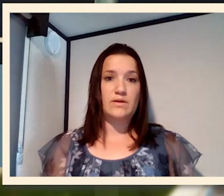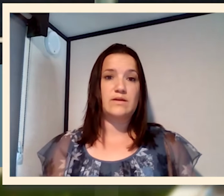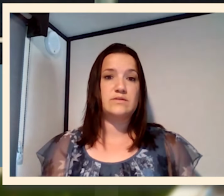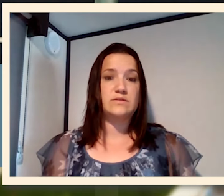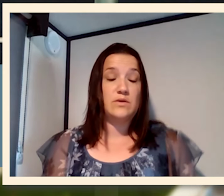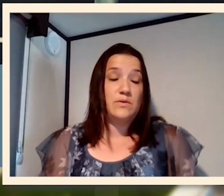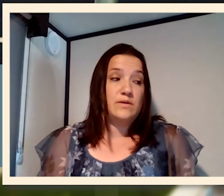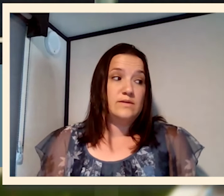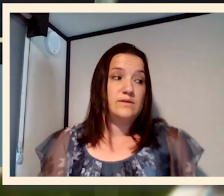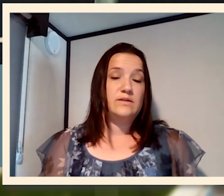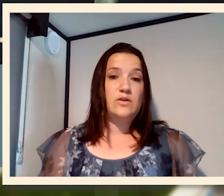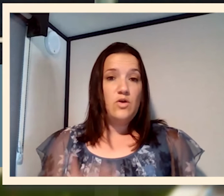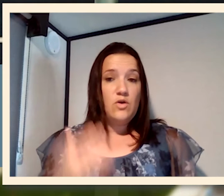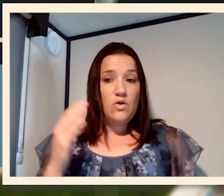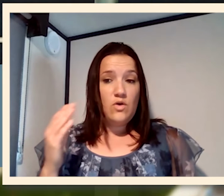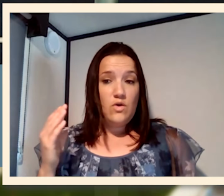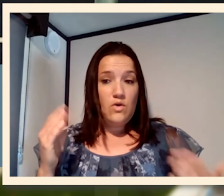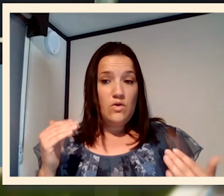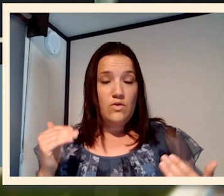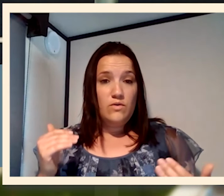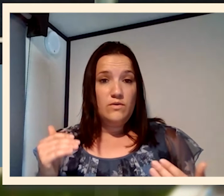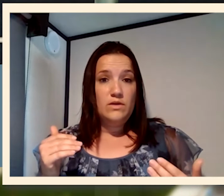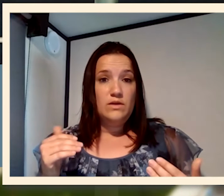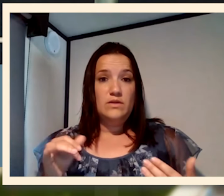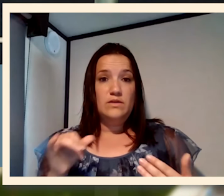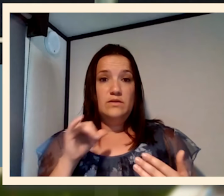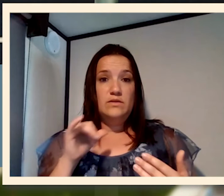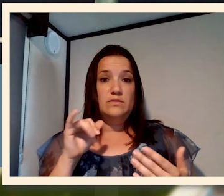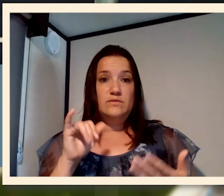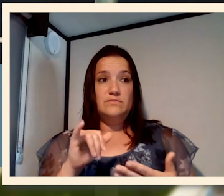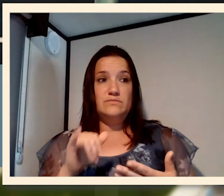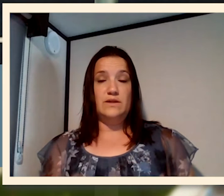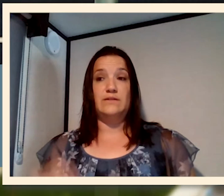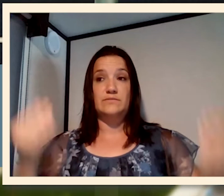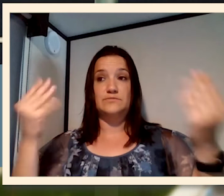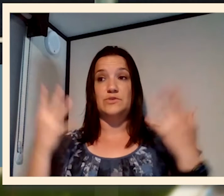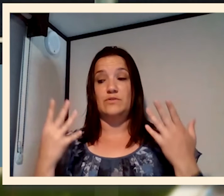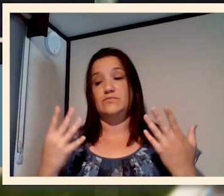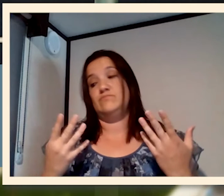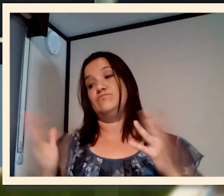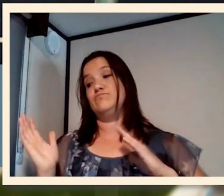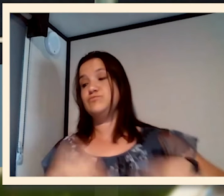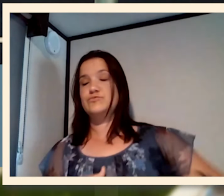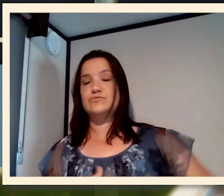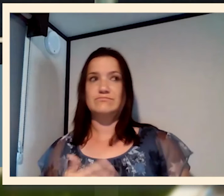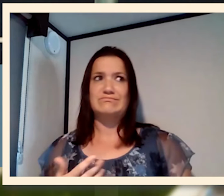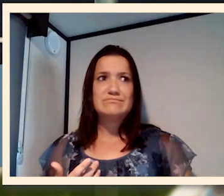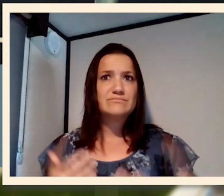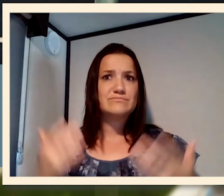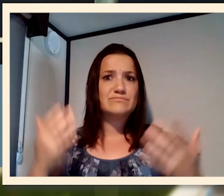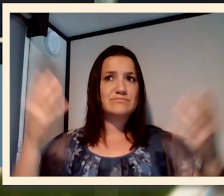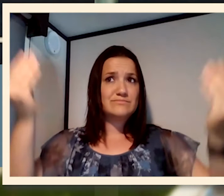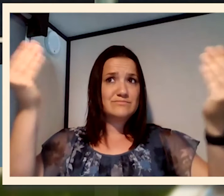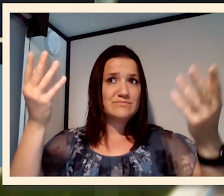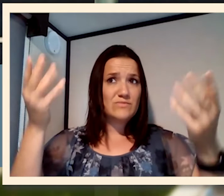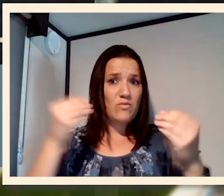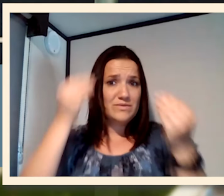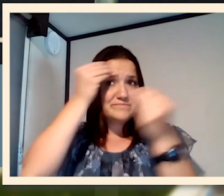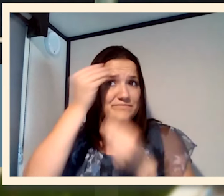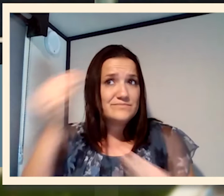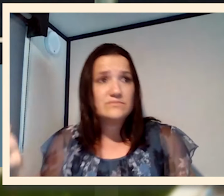billion in 2023. So hopefully, you know, that doesn't fall on deaf ears with the legislatures,